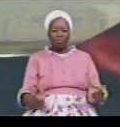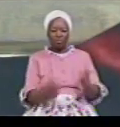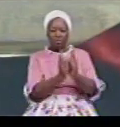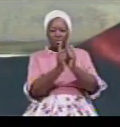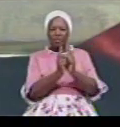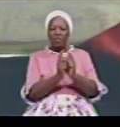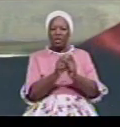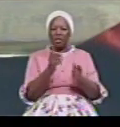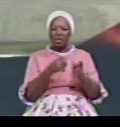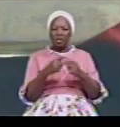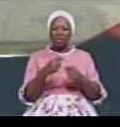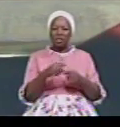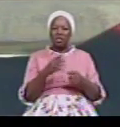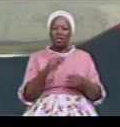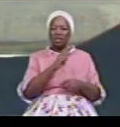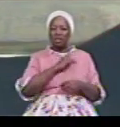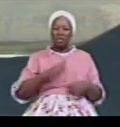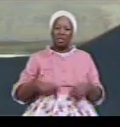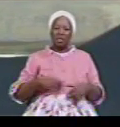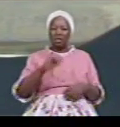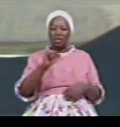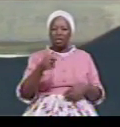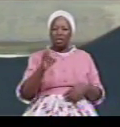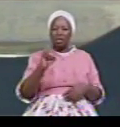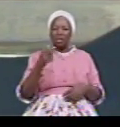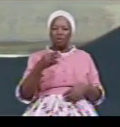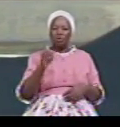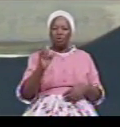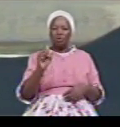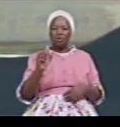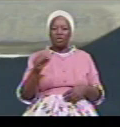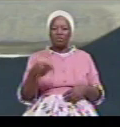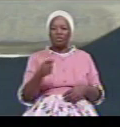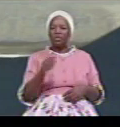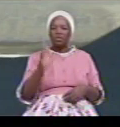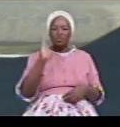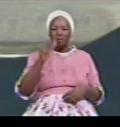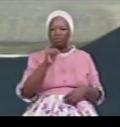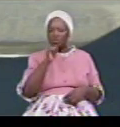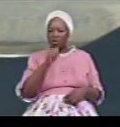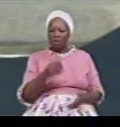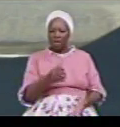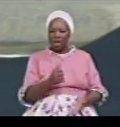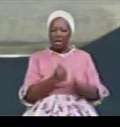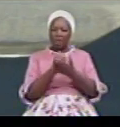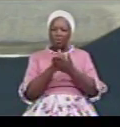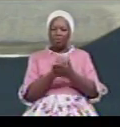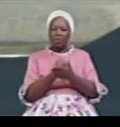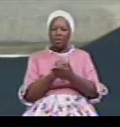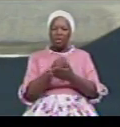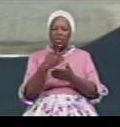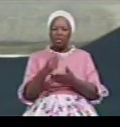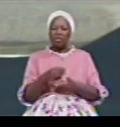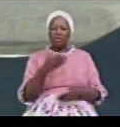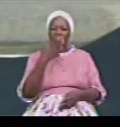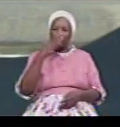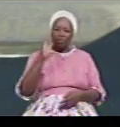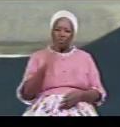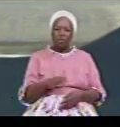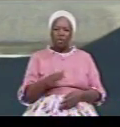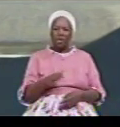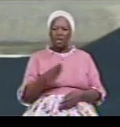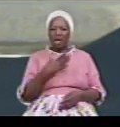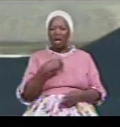Jehoshaphat, shouldest thou help the ungodly and